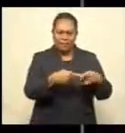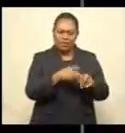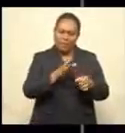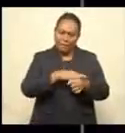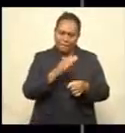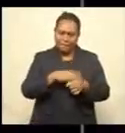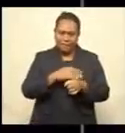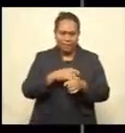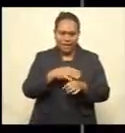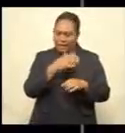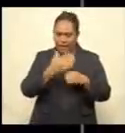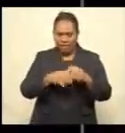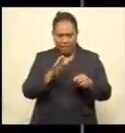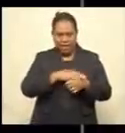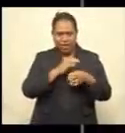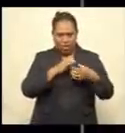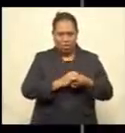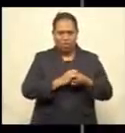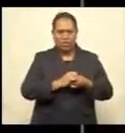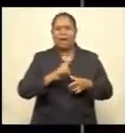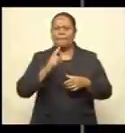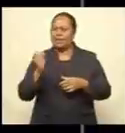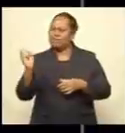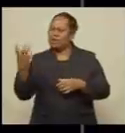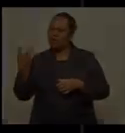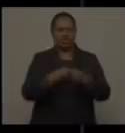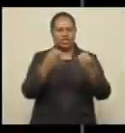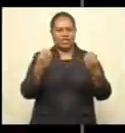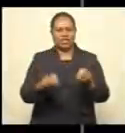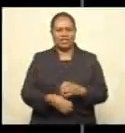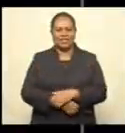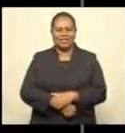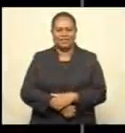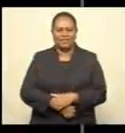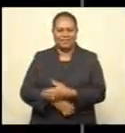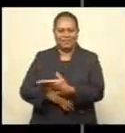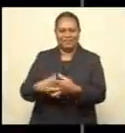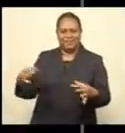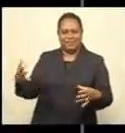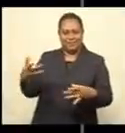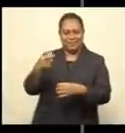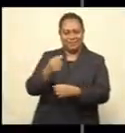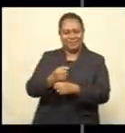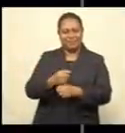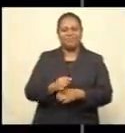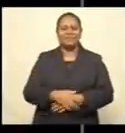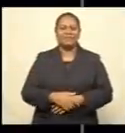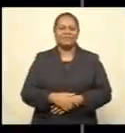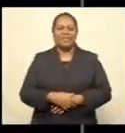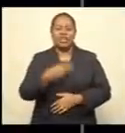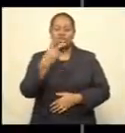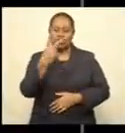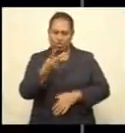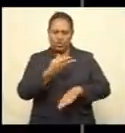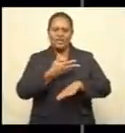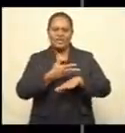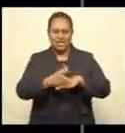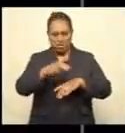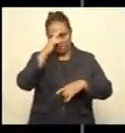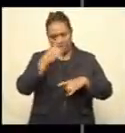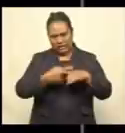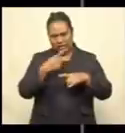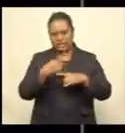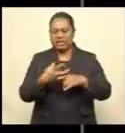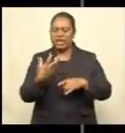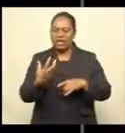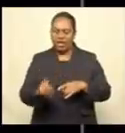herself, but one of her estates has launched the new drink. Recapping our main stories: 2 new cases of